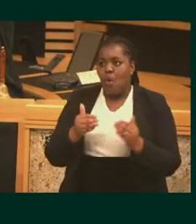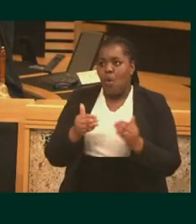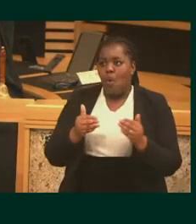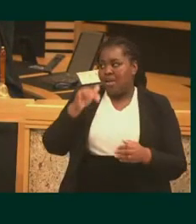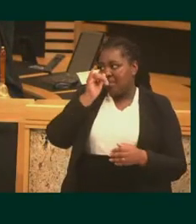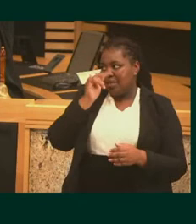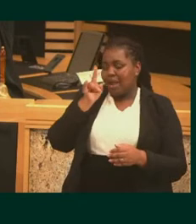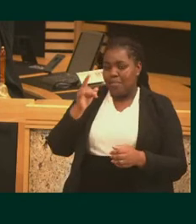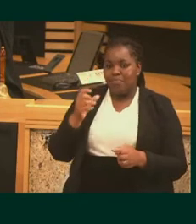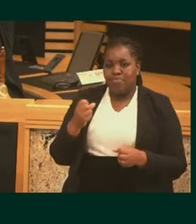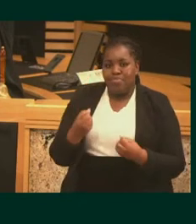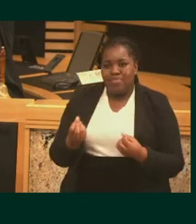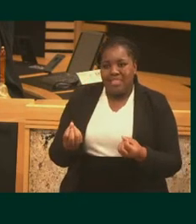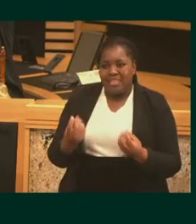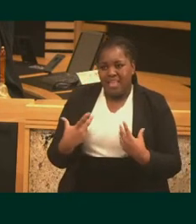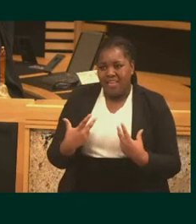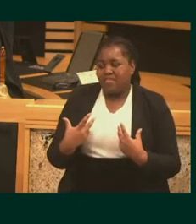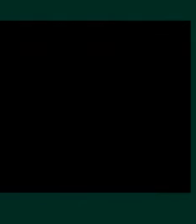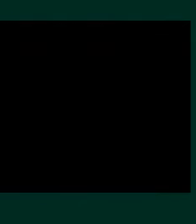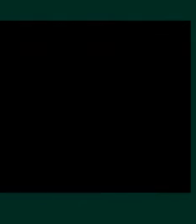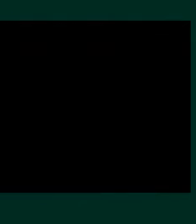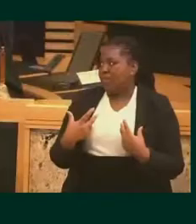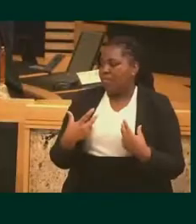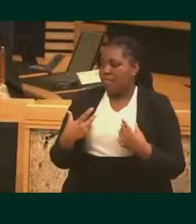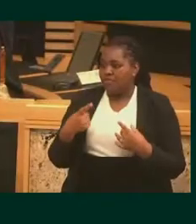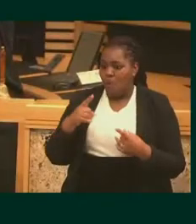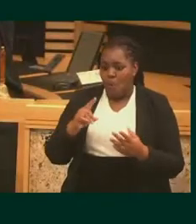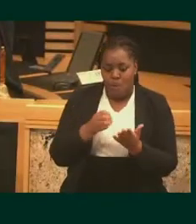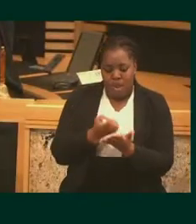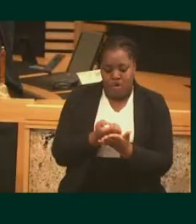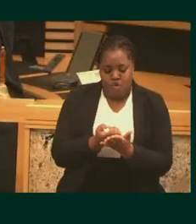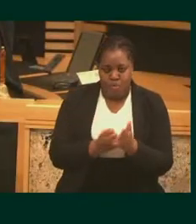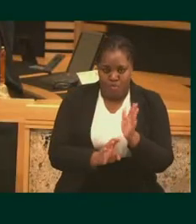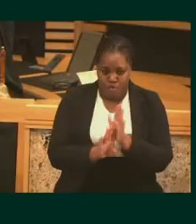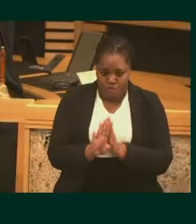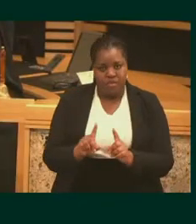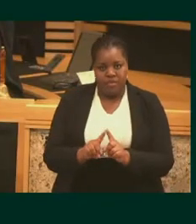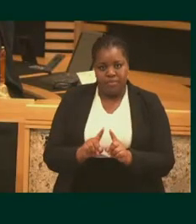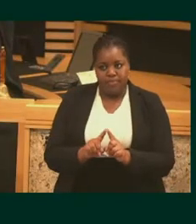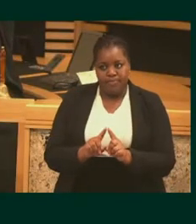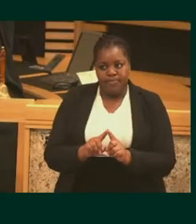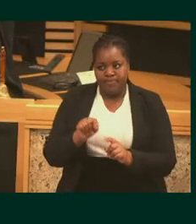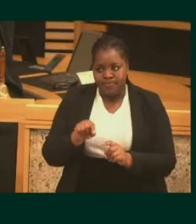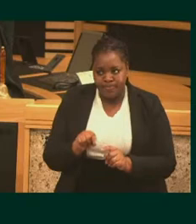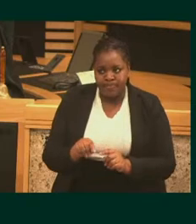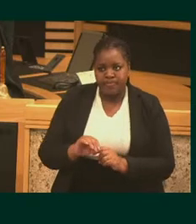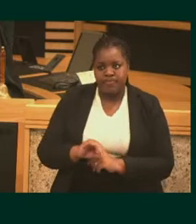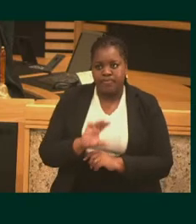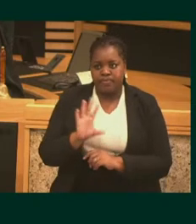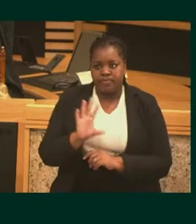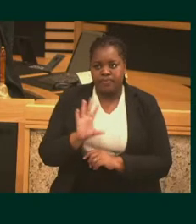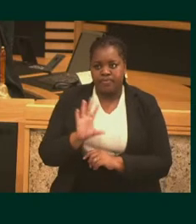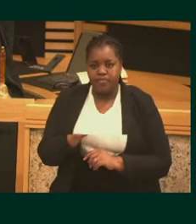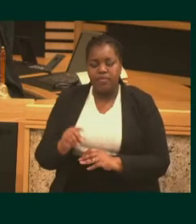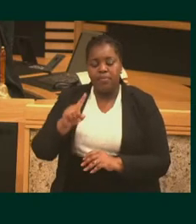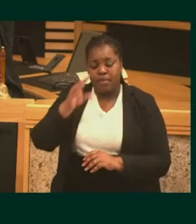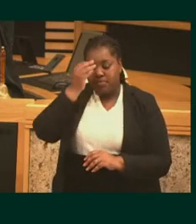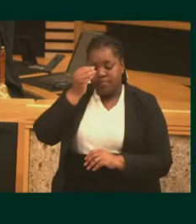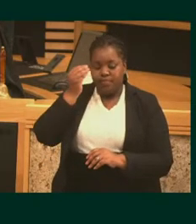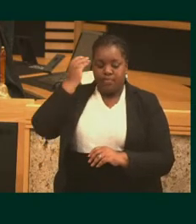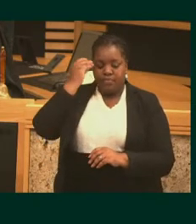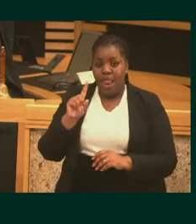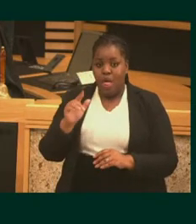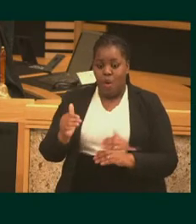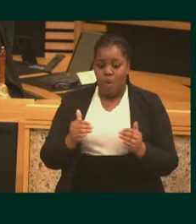putting a strangle hold on economic growth and development of the province and the country note that